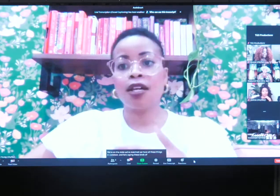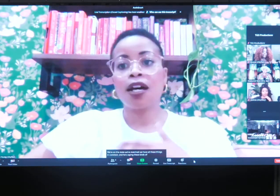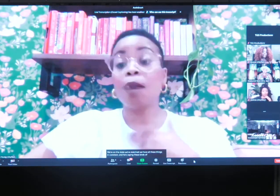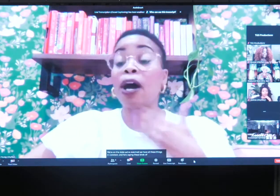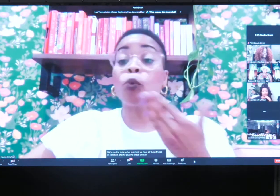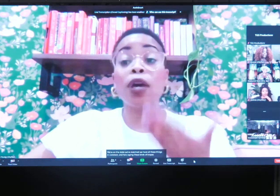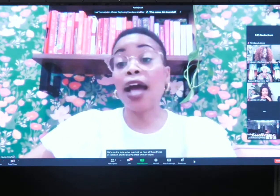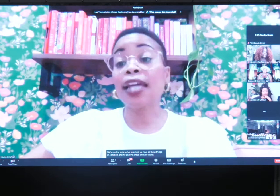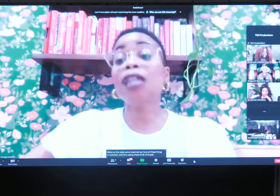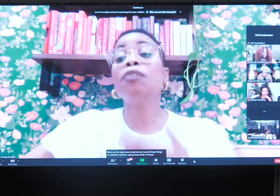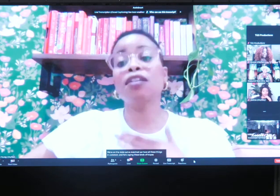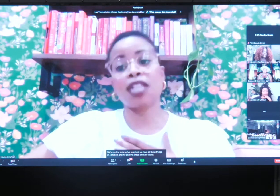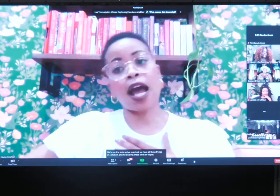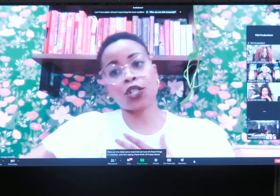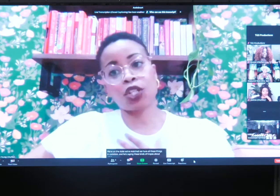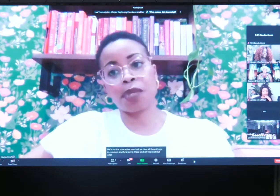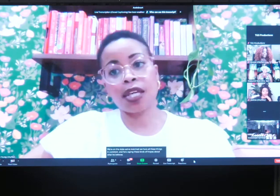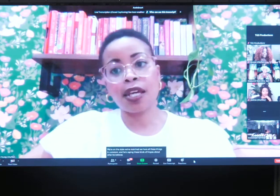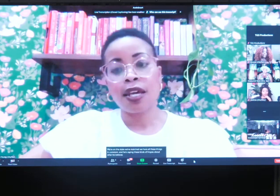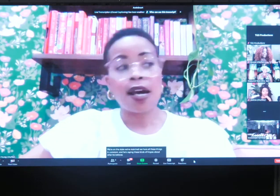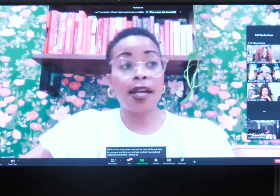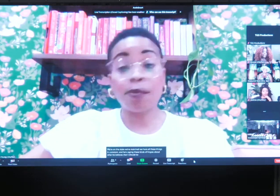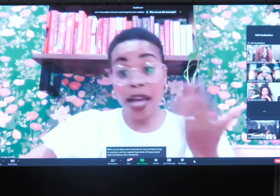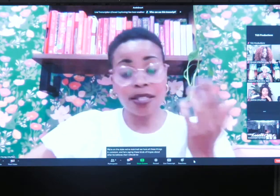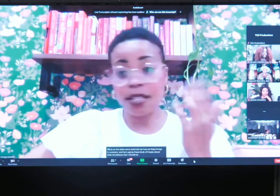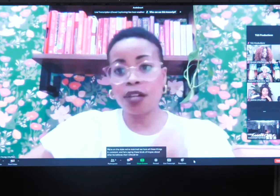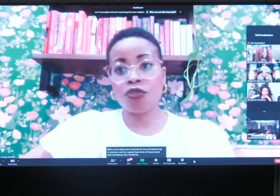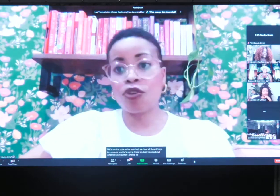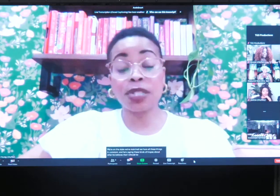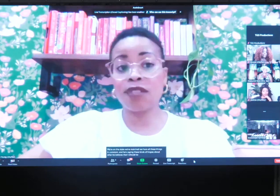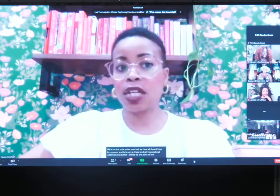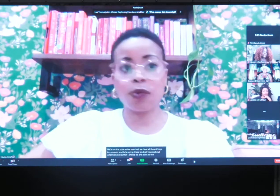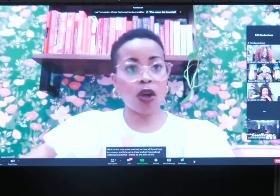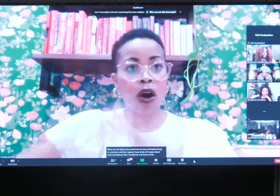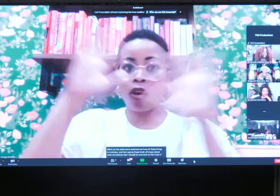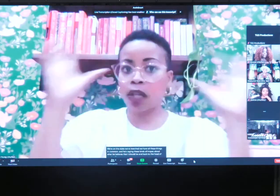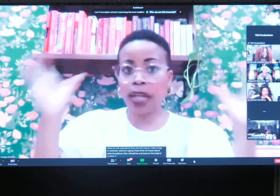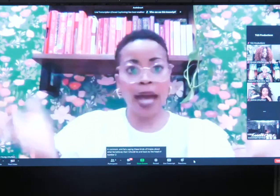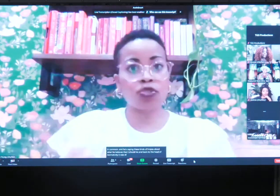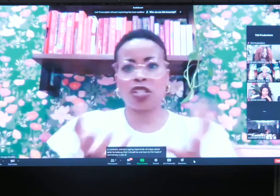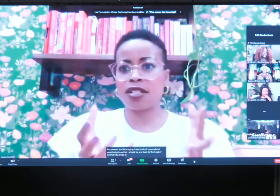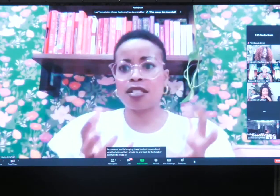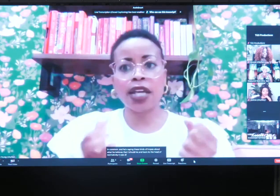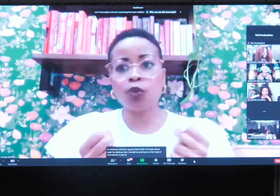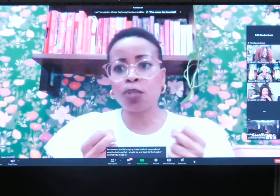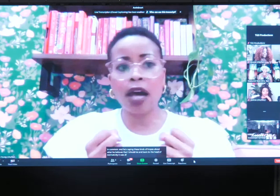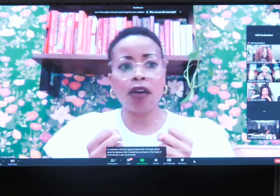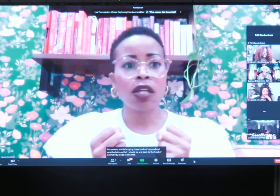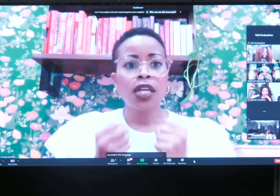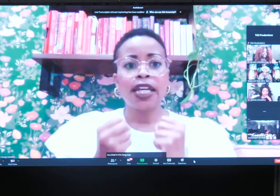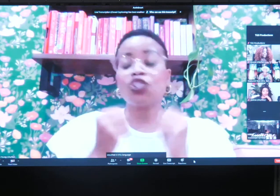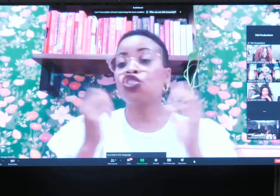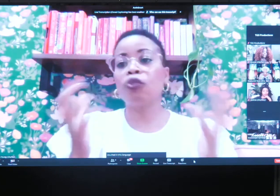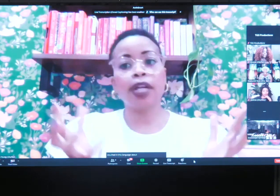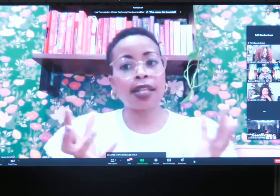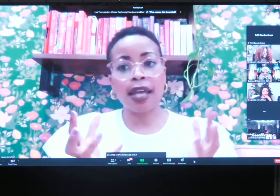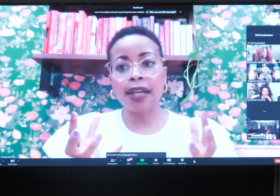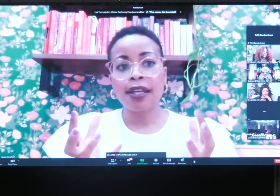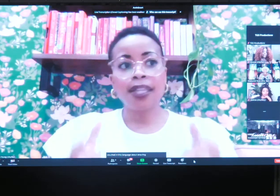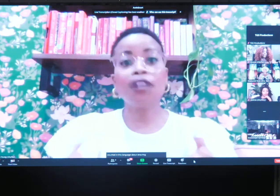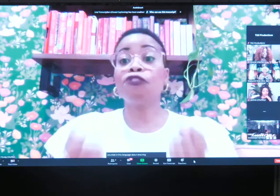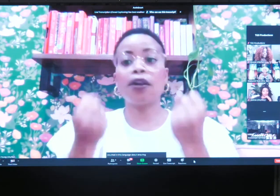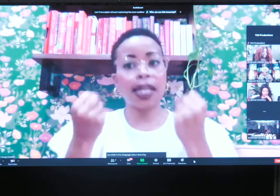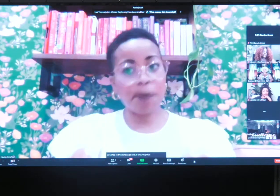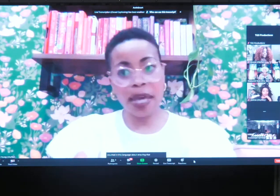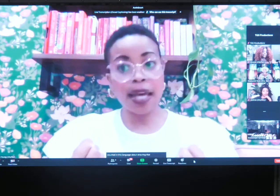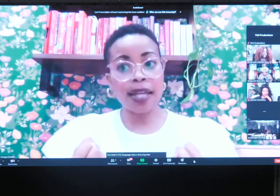tropes about what he believes that I should be. And back to the heteronormativity, it was all couched in this language about ensuring that